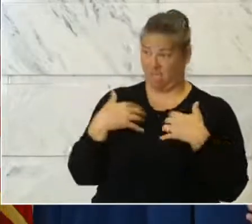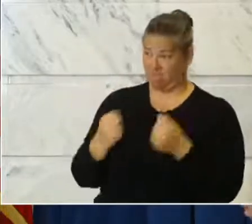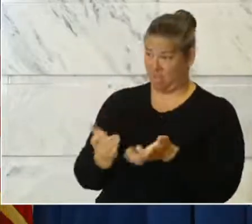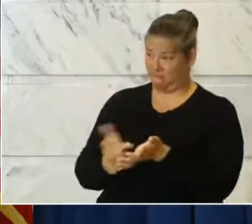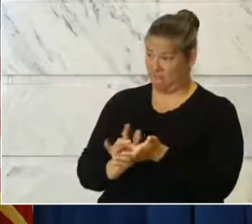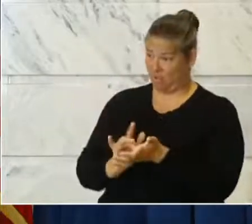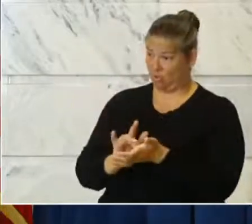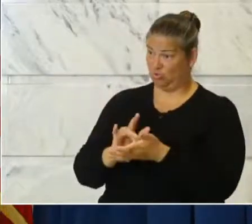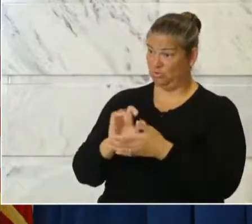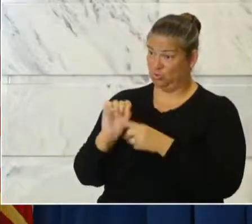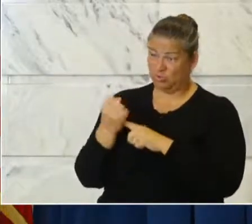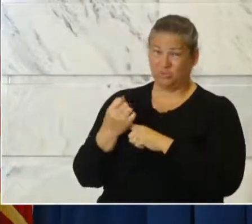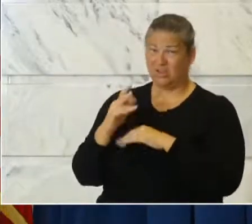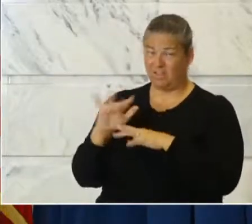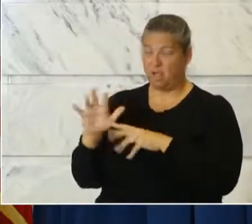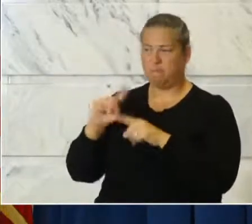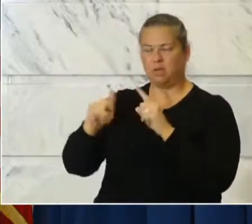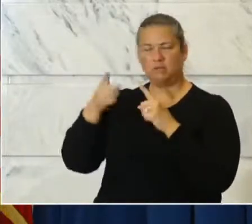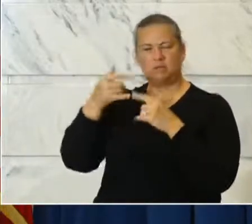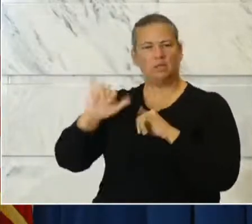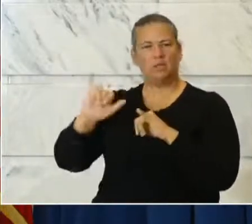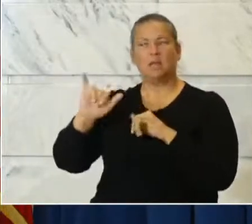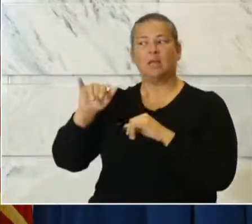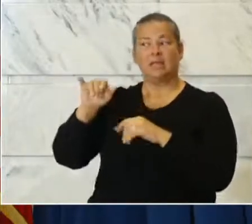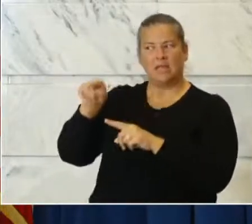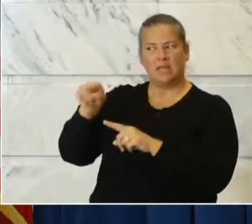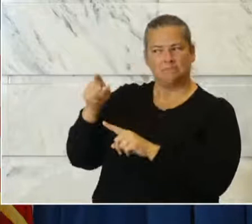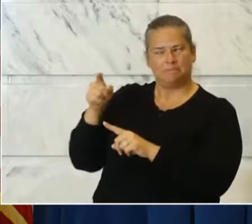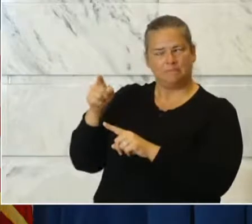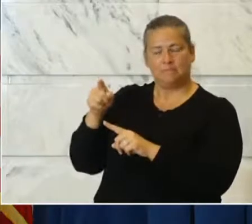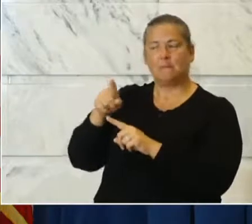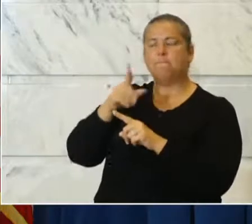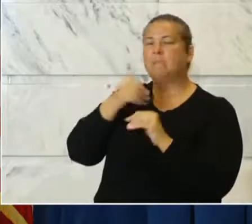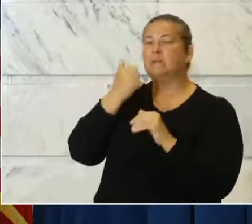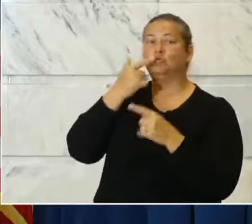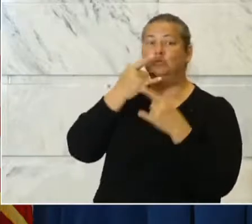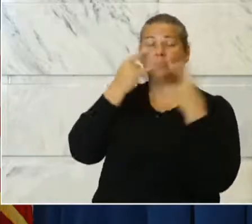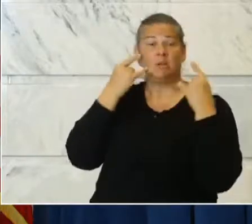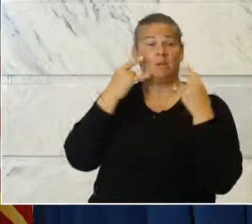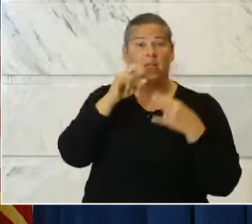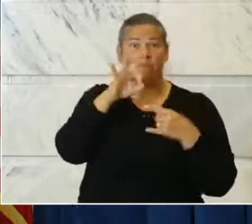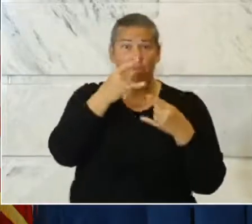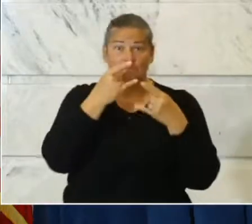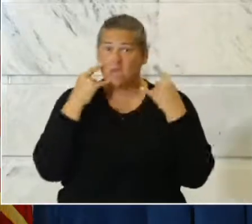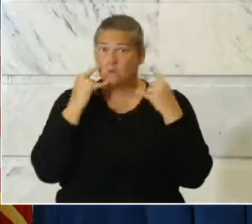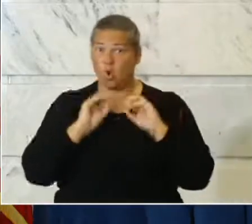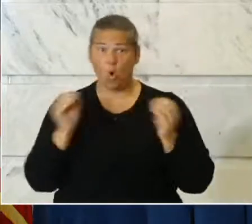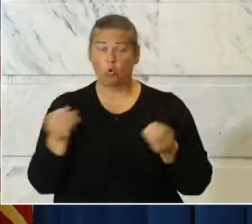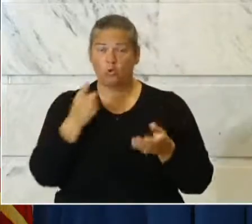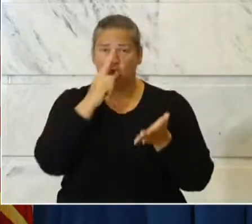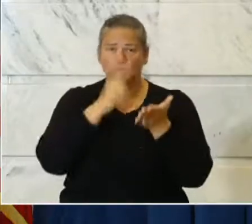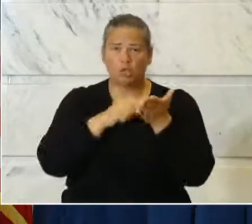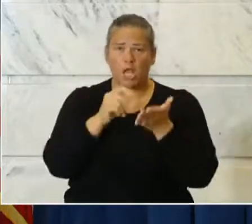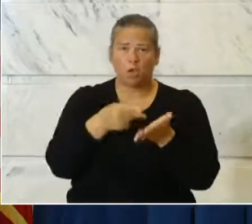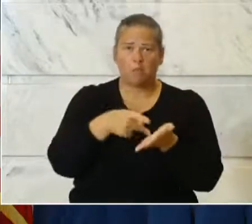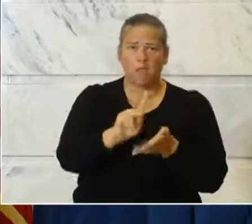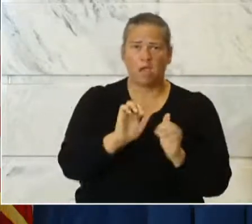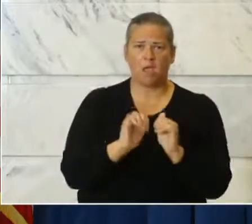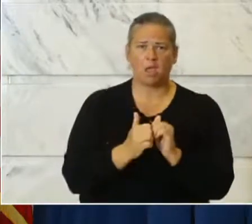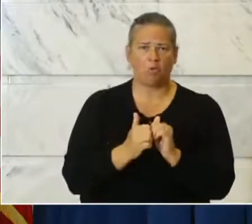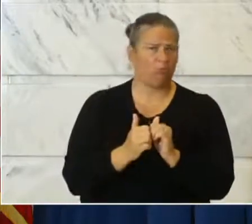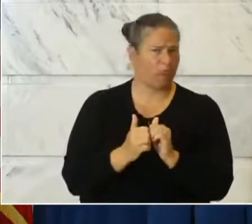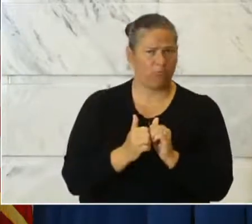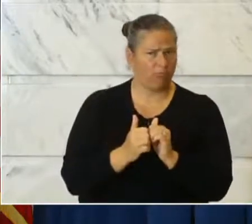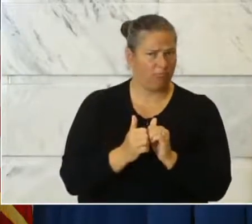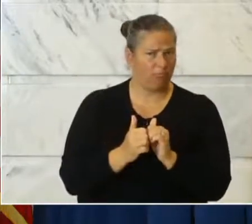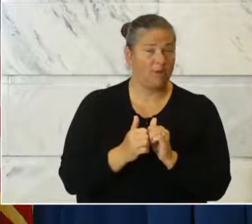wear a mask. Otherwise, you don't get to check out, right? And if anybody's yelling at a cashier or somebody else working there, I